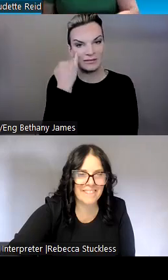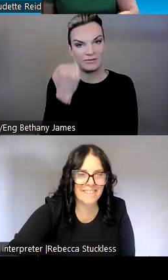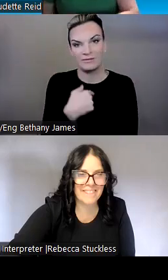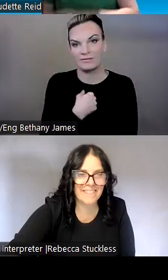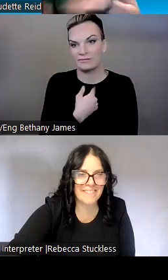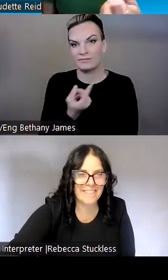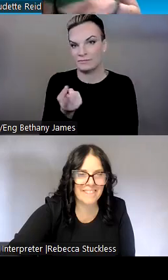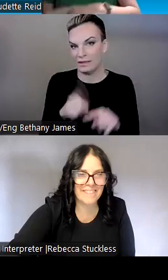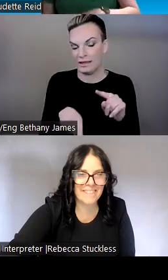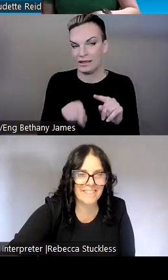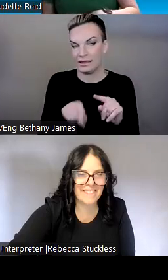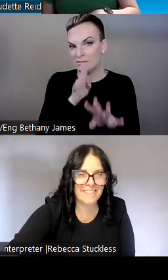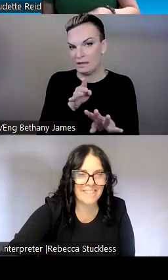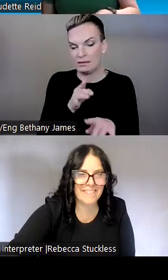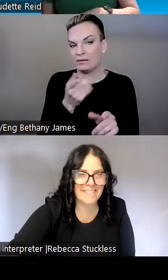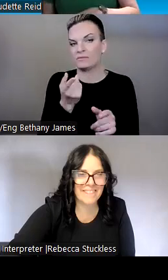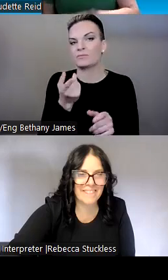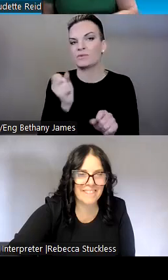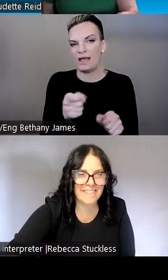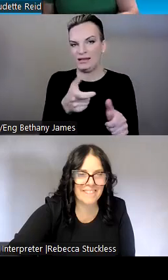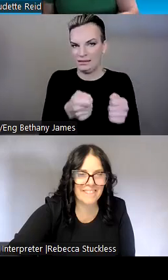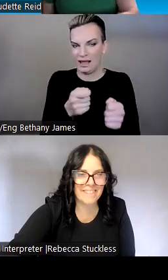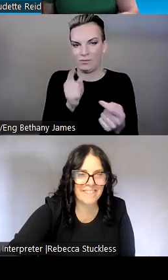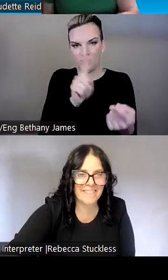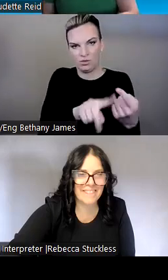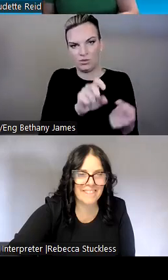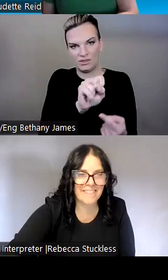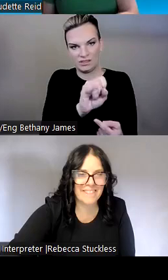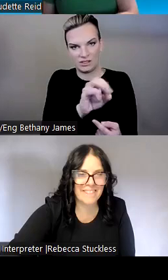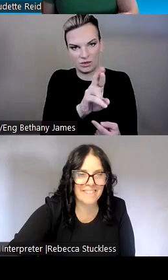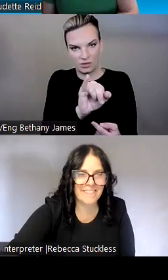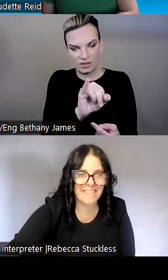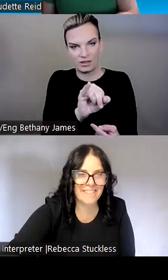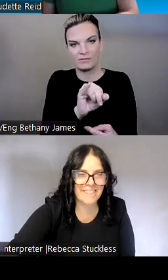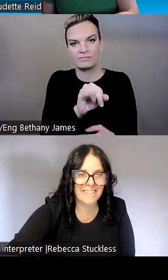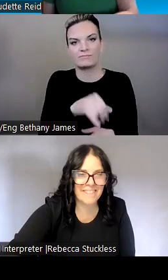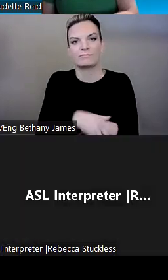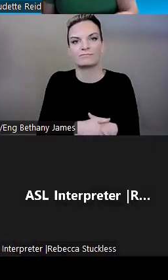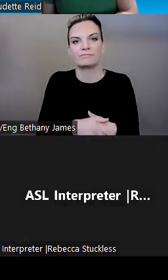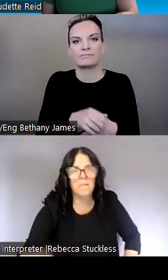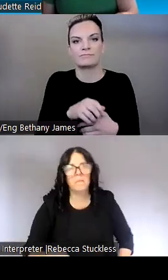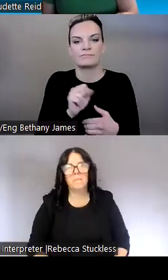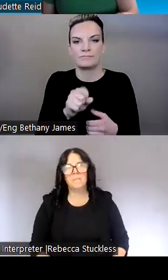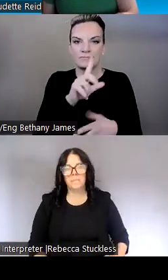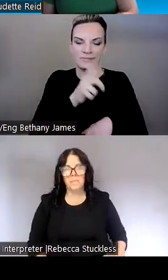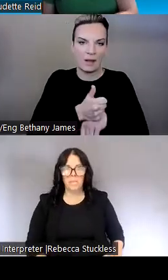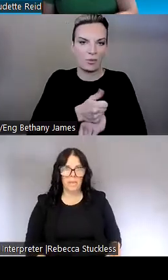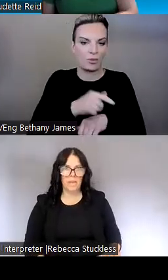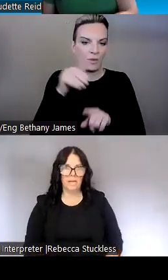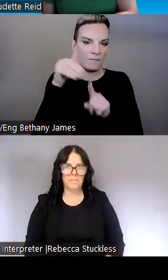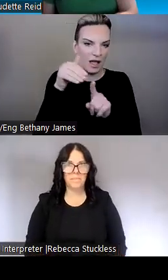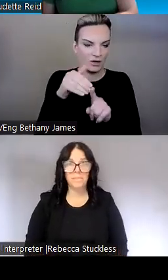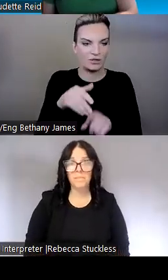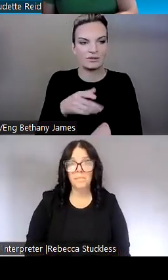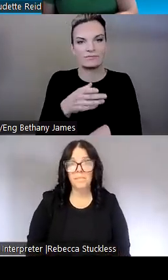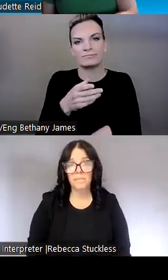ask questions, you can type to Siri and type in your questions. You can to set up reminders and issue commands